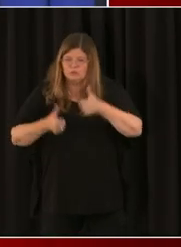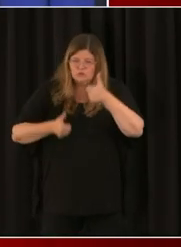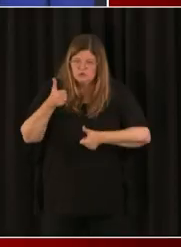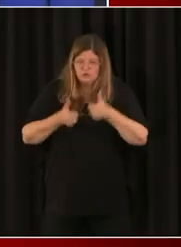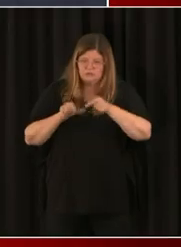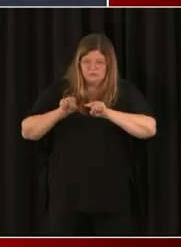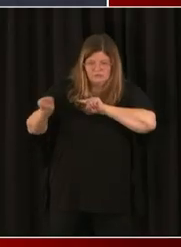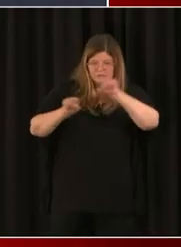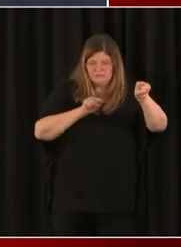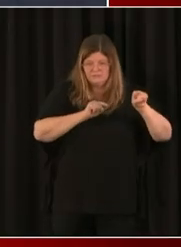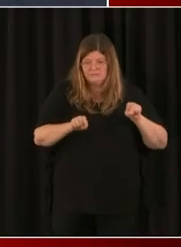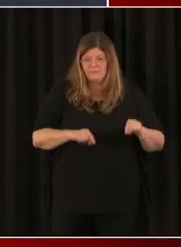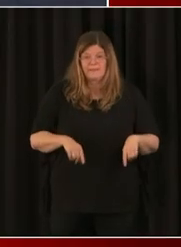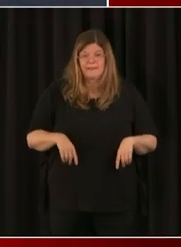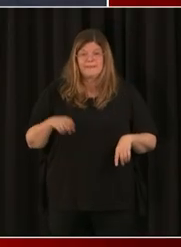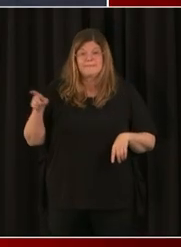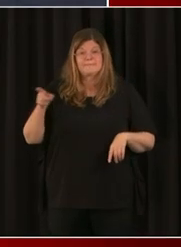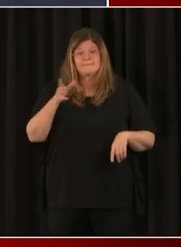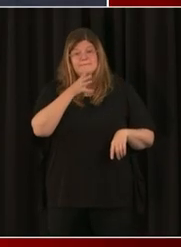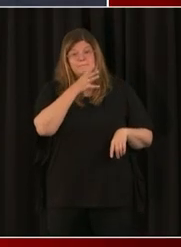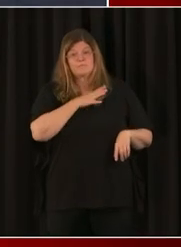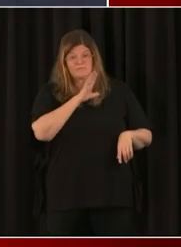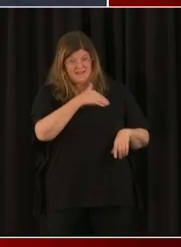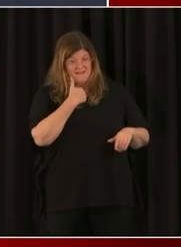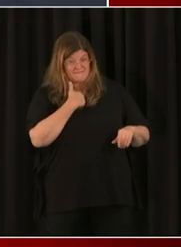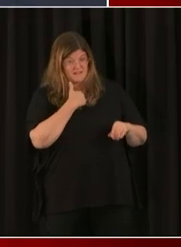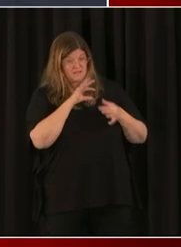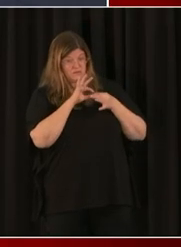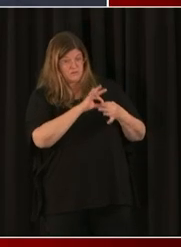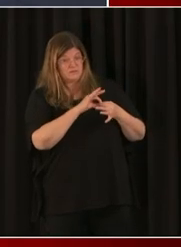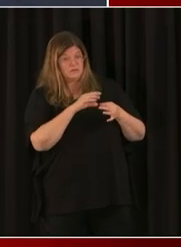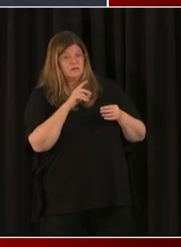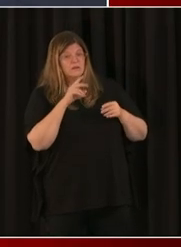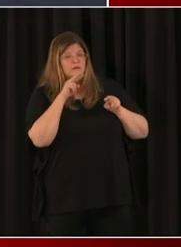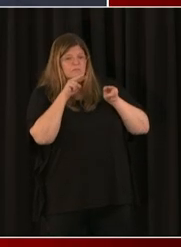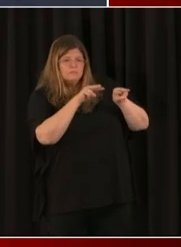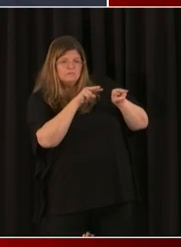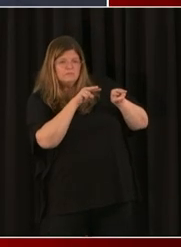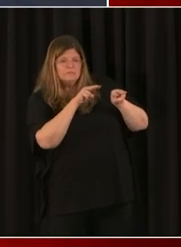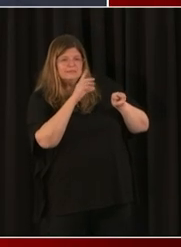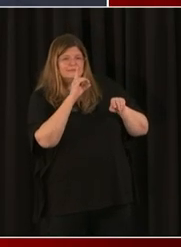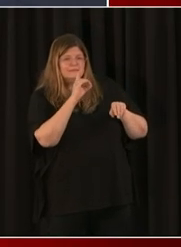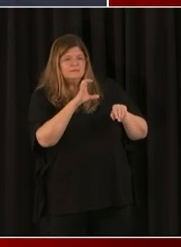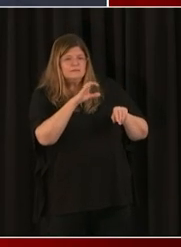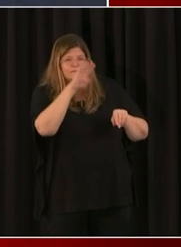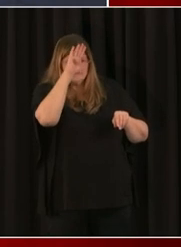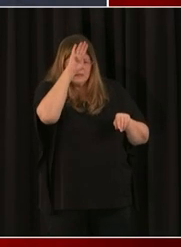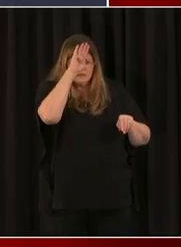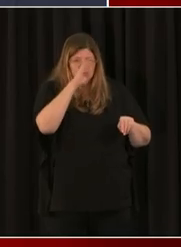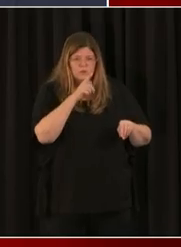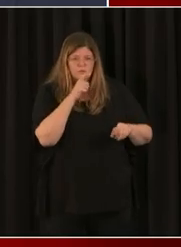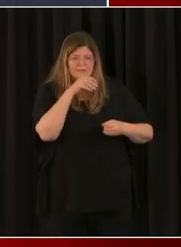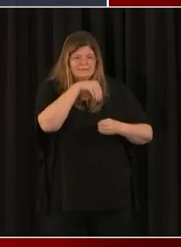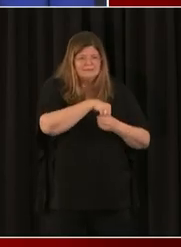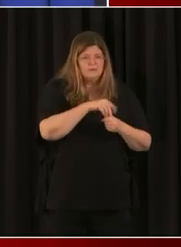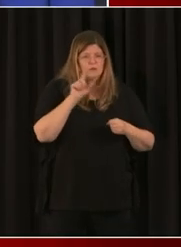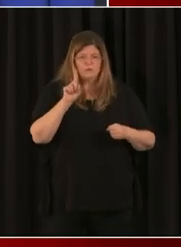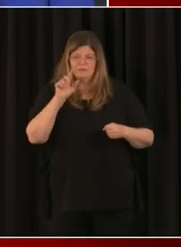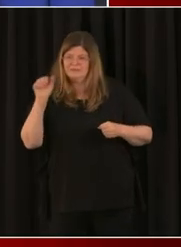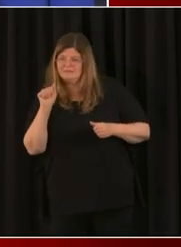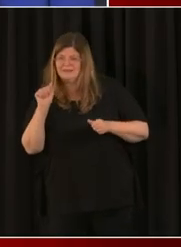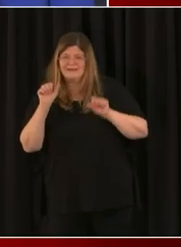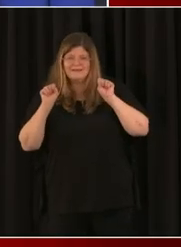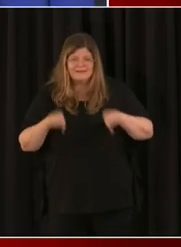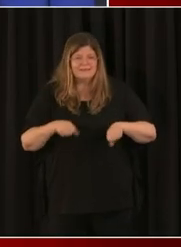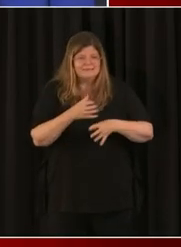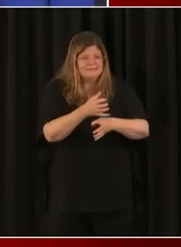any message to the community or any response to people seeing a report that a DC man who is not within the 1A phase category was able to